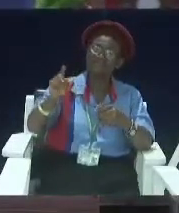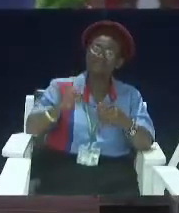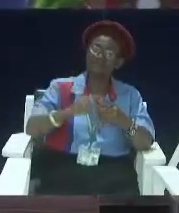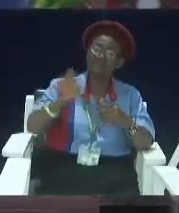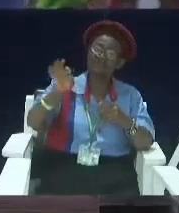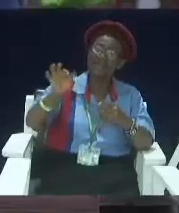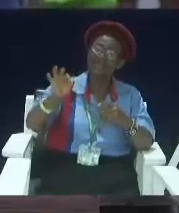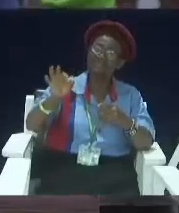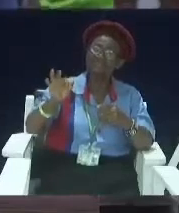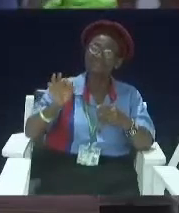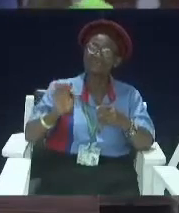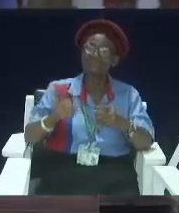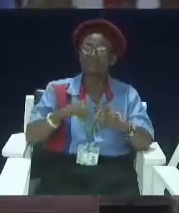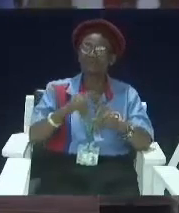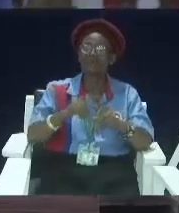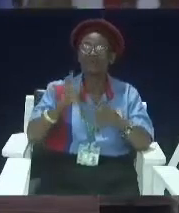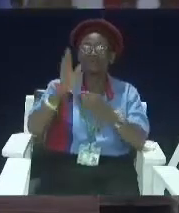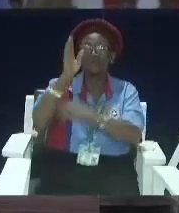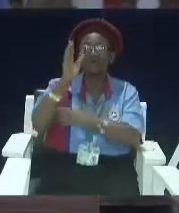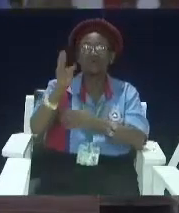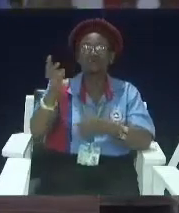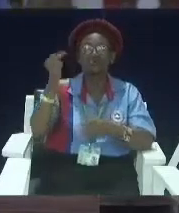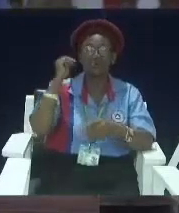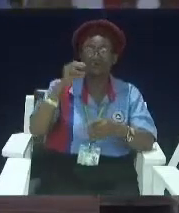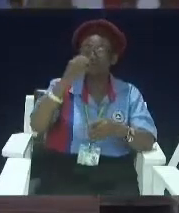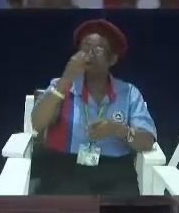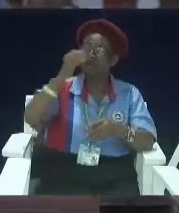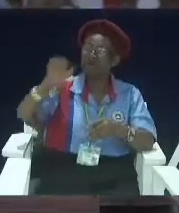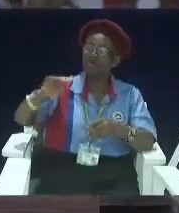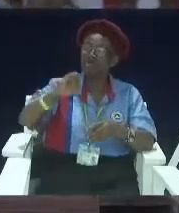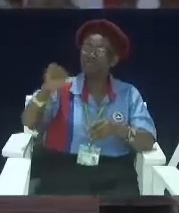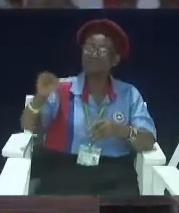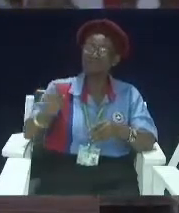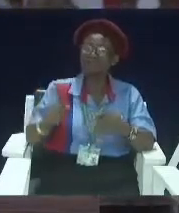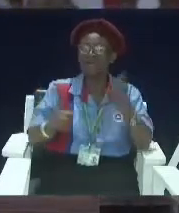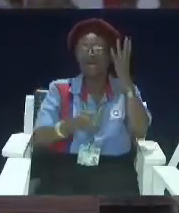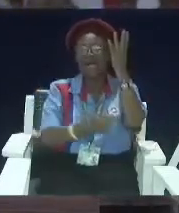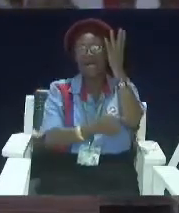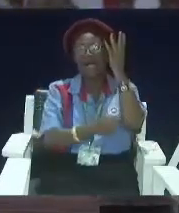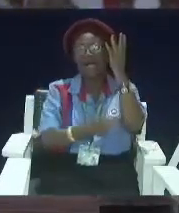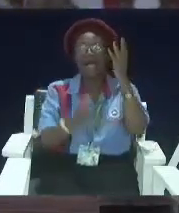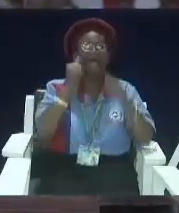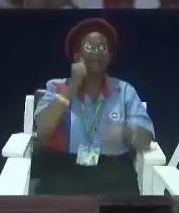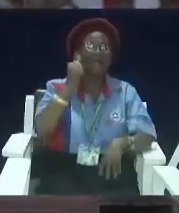19, when God was cursing Adam,